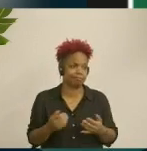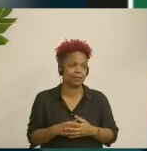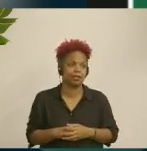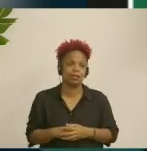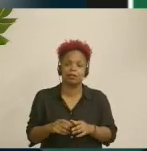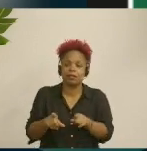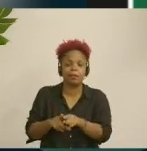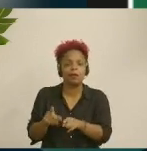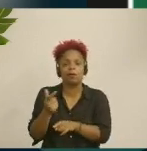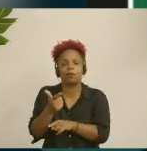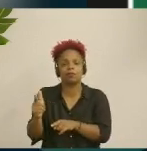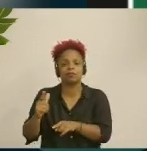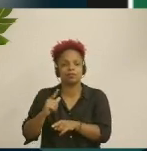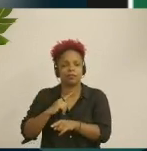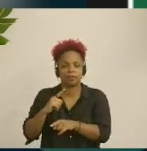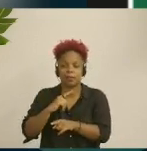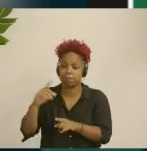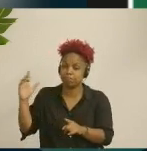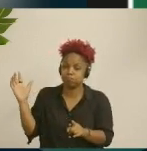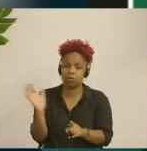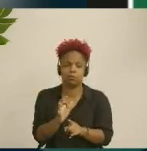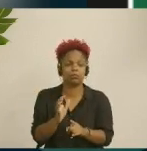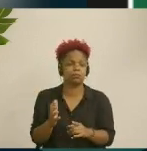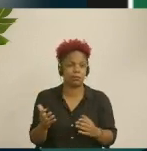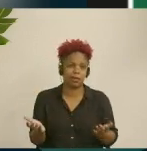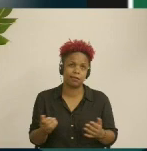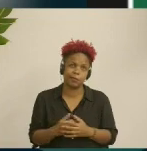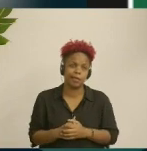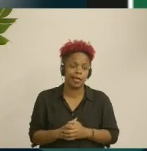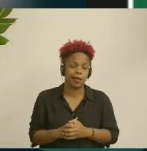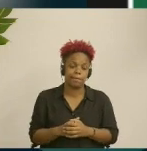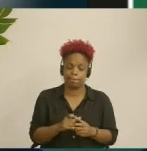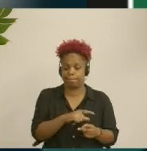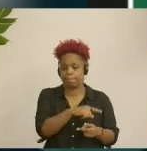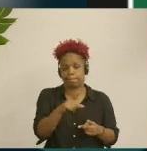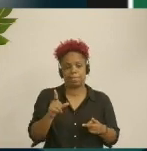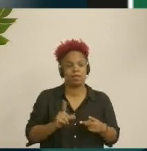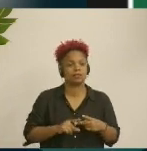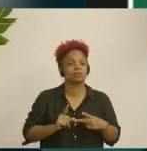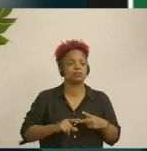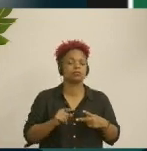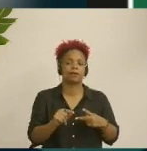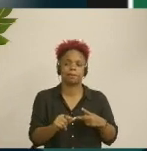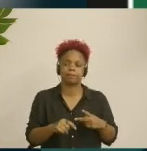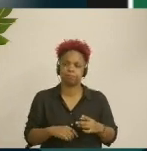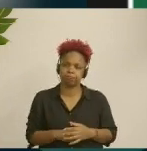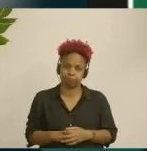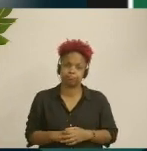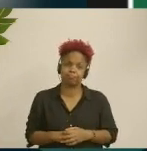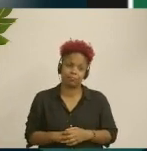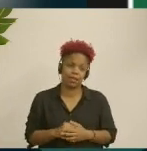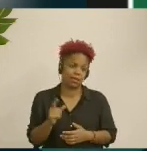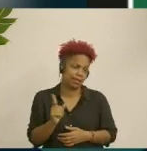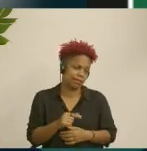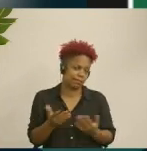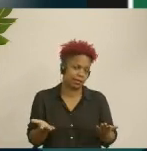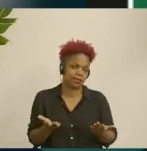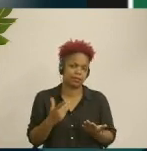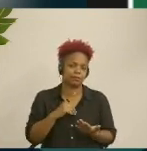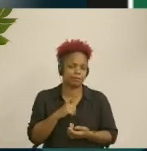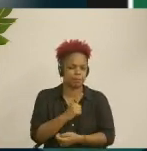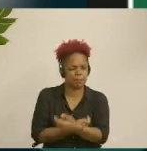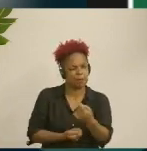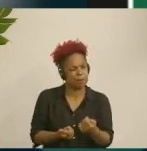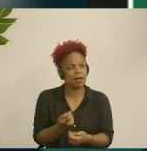it? And the second question, if I'm allowed, is a bit more tricky, I should say. I'm always interested